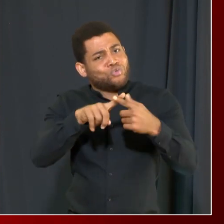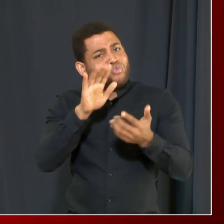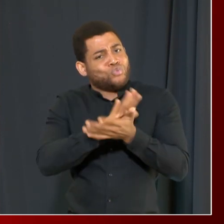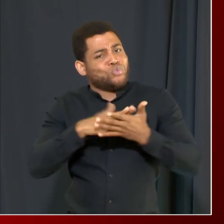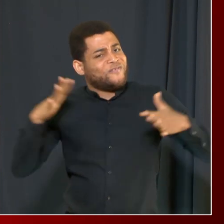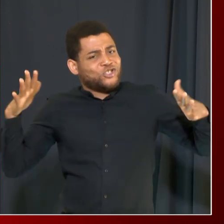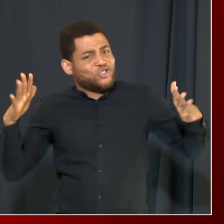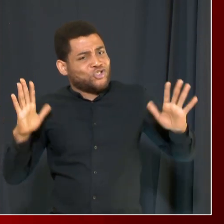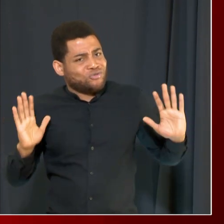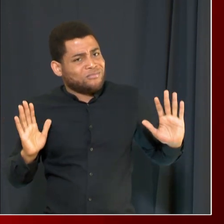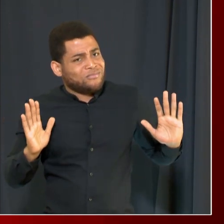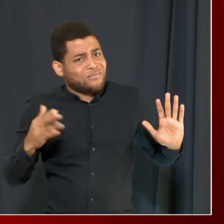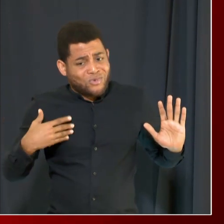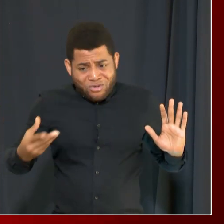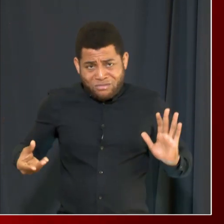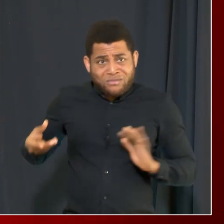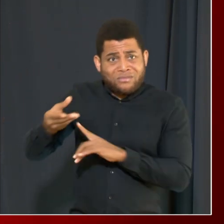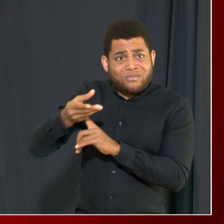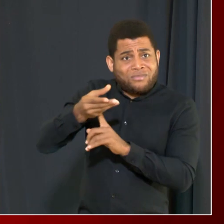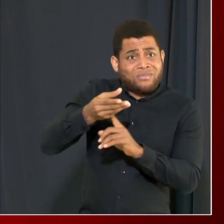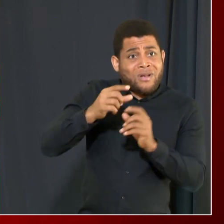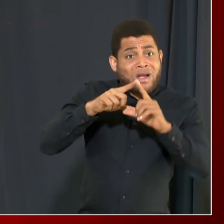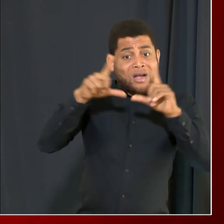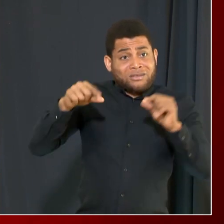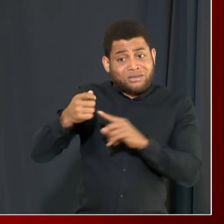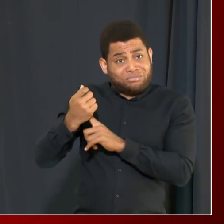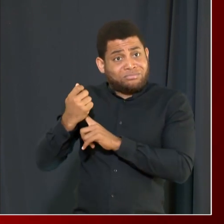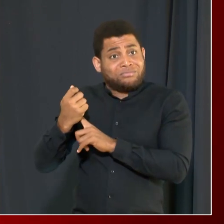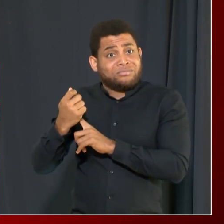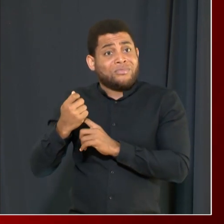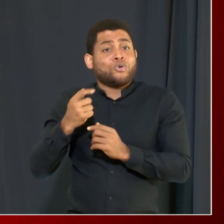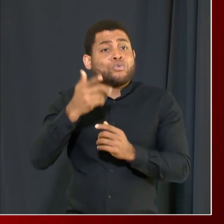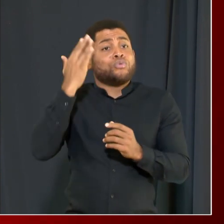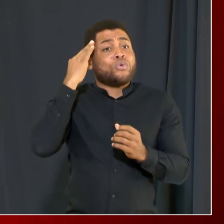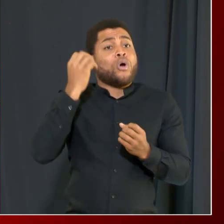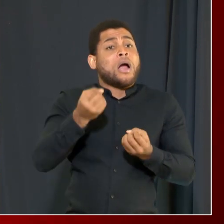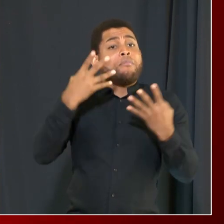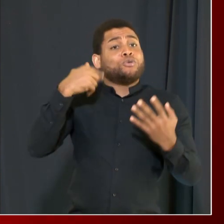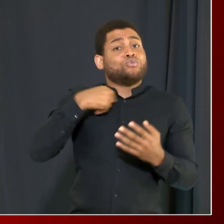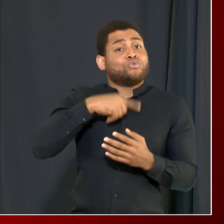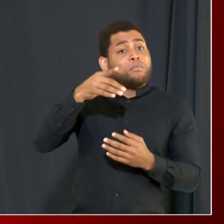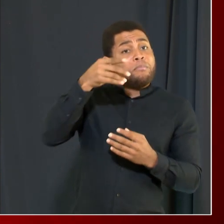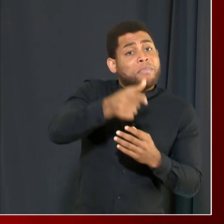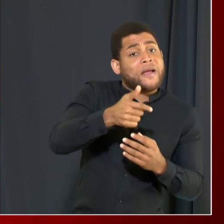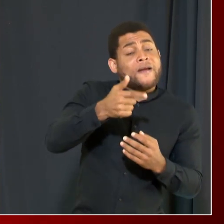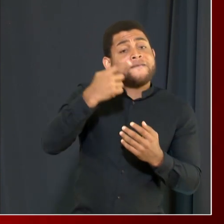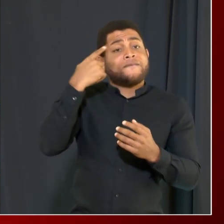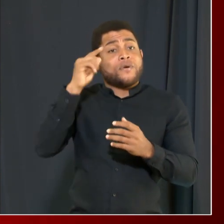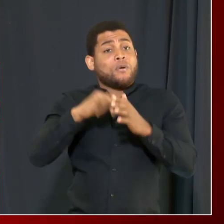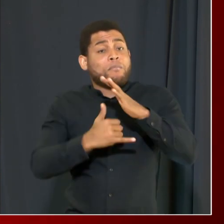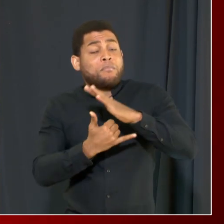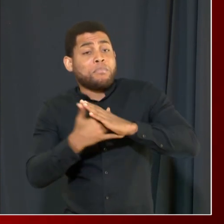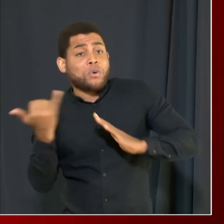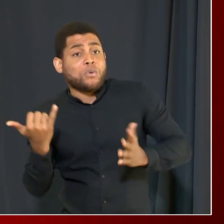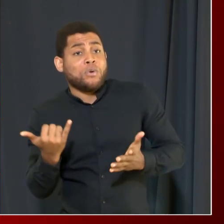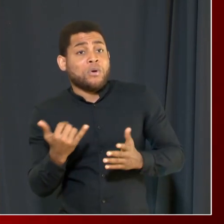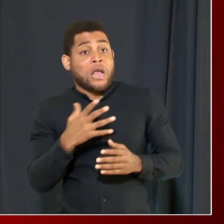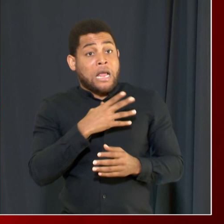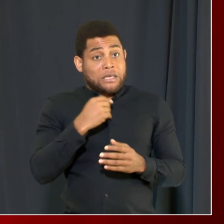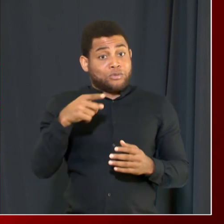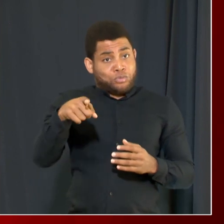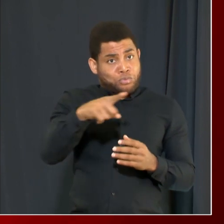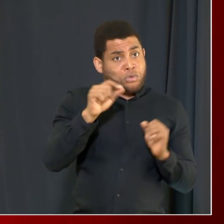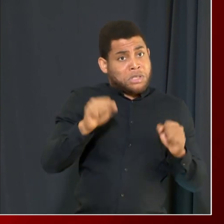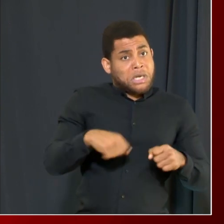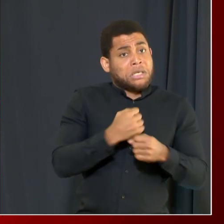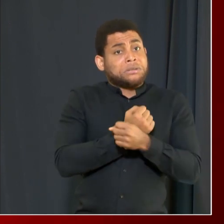tap your card, so we know exactly how much we should be paying Metro, and that you can have a safe and